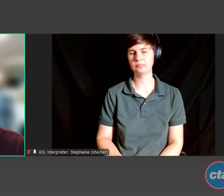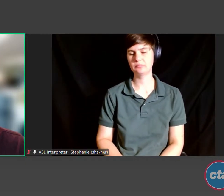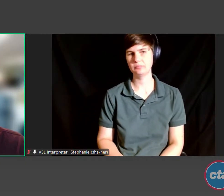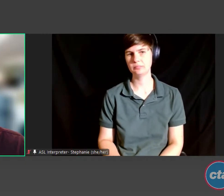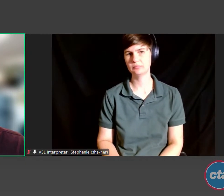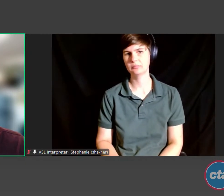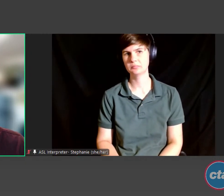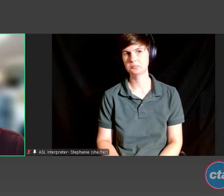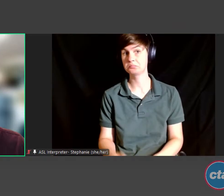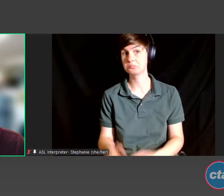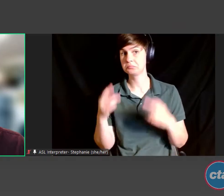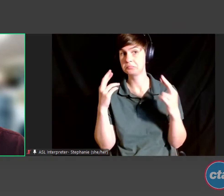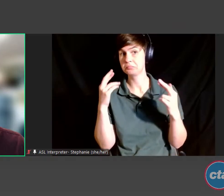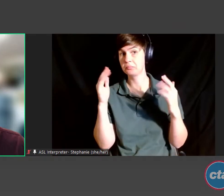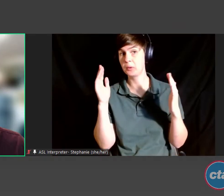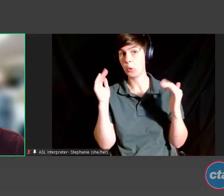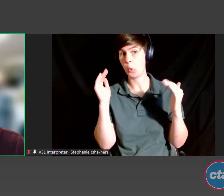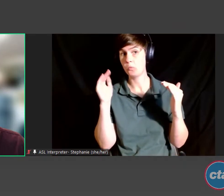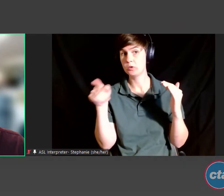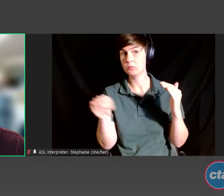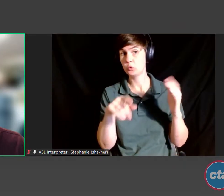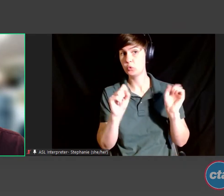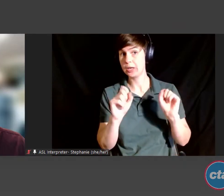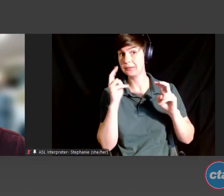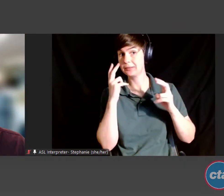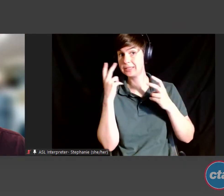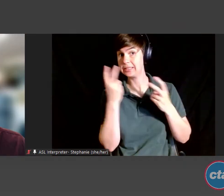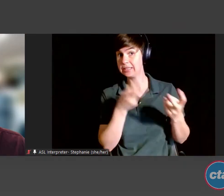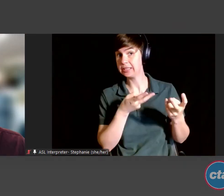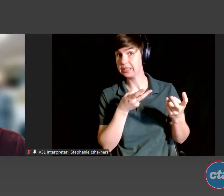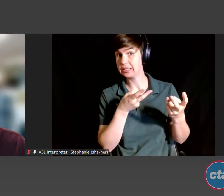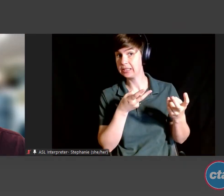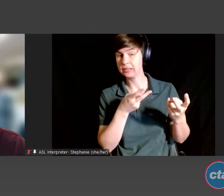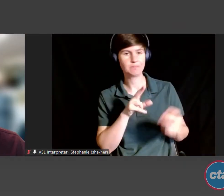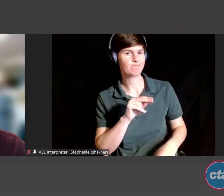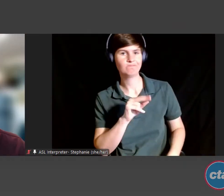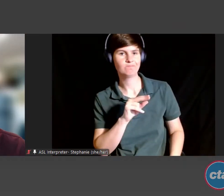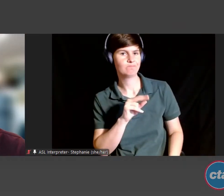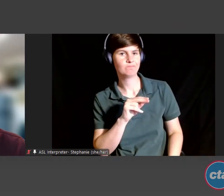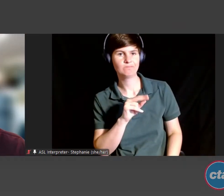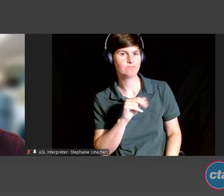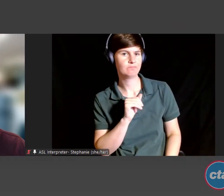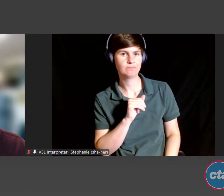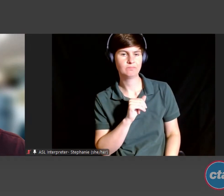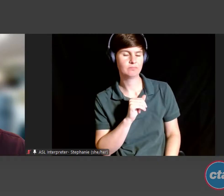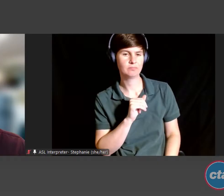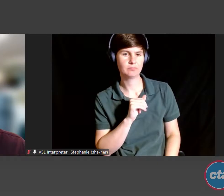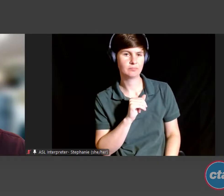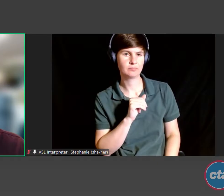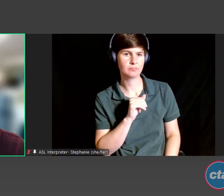Okay. Hopefully you can all see my screen. No.